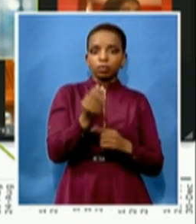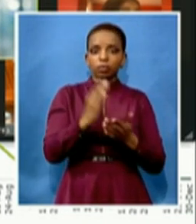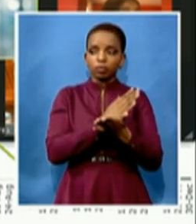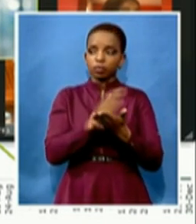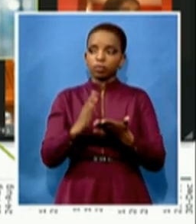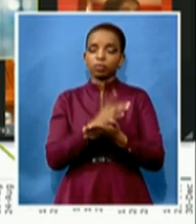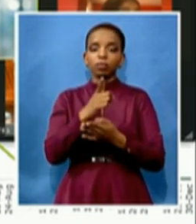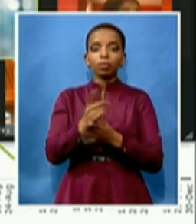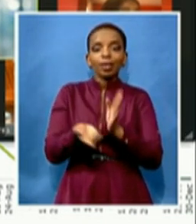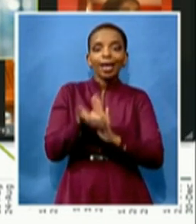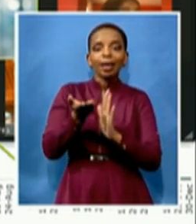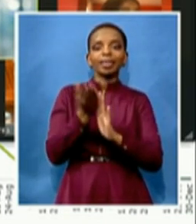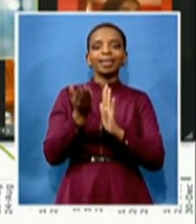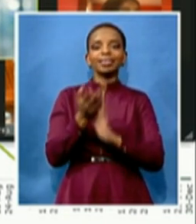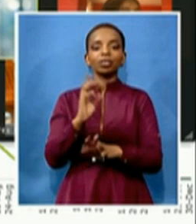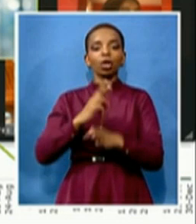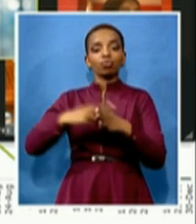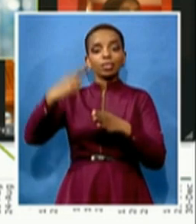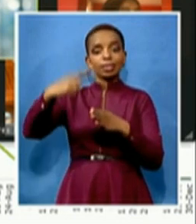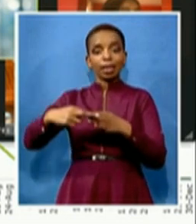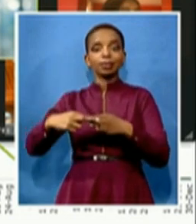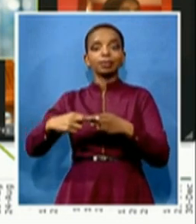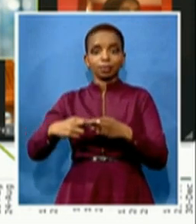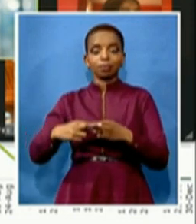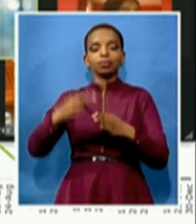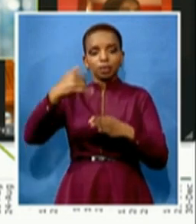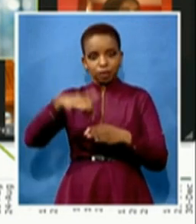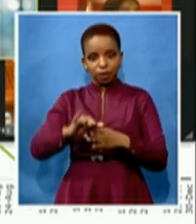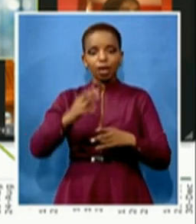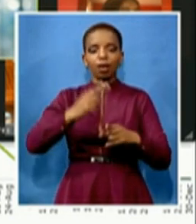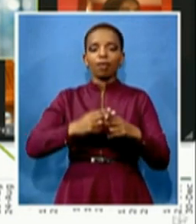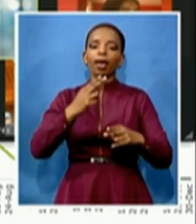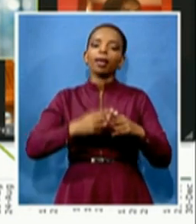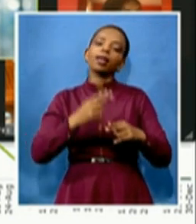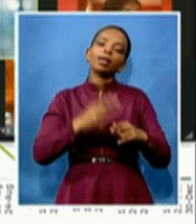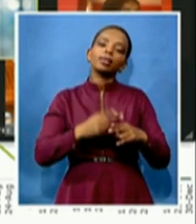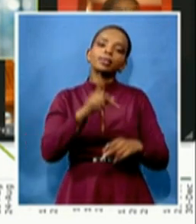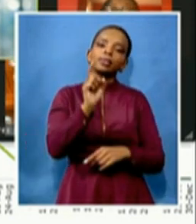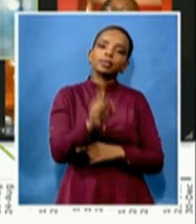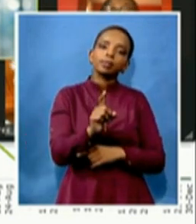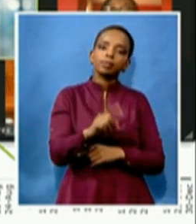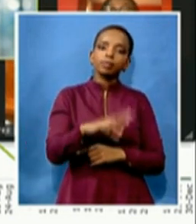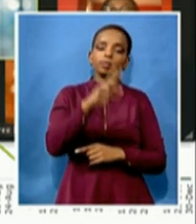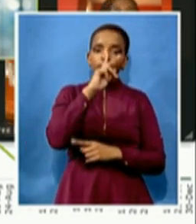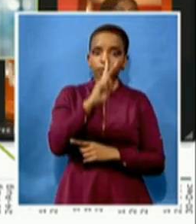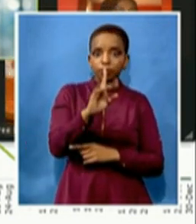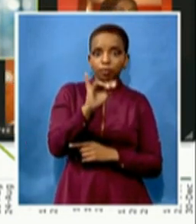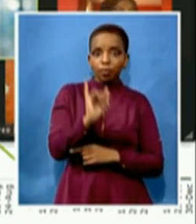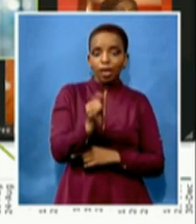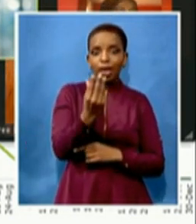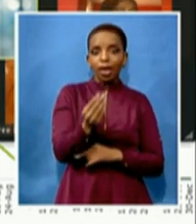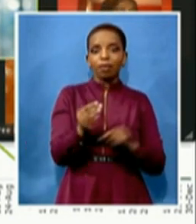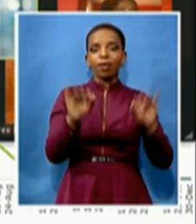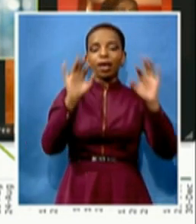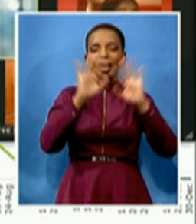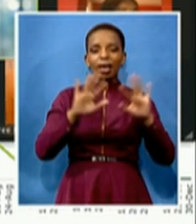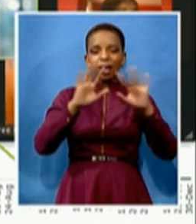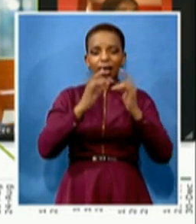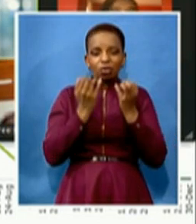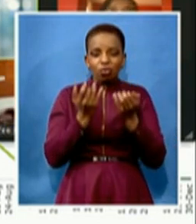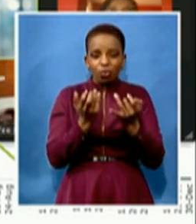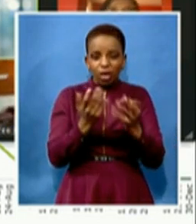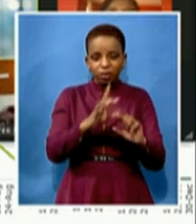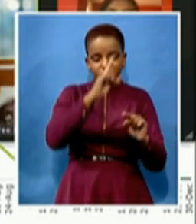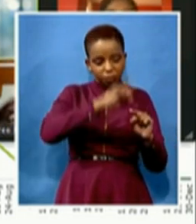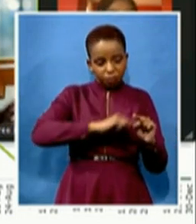still being finalized. You can see that the green line shows the total total admissions, as well